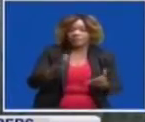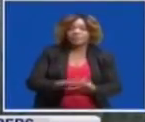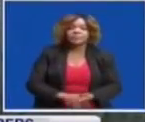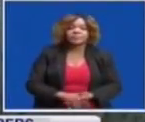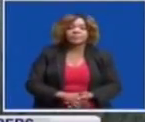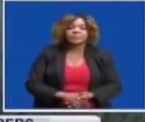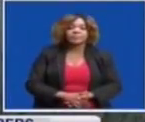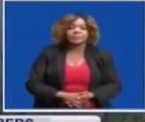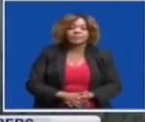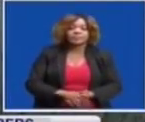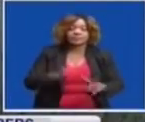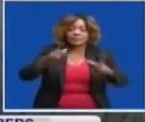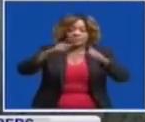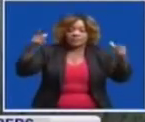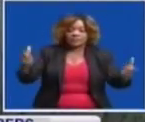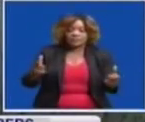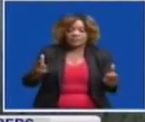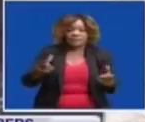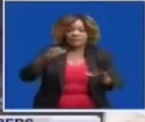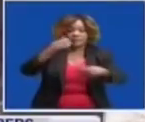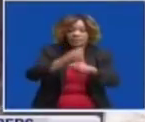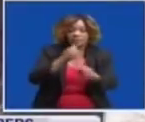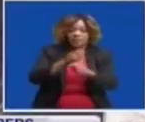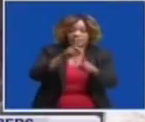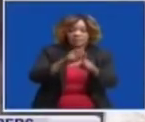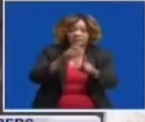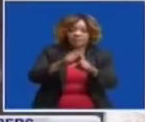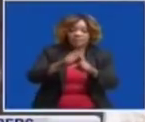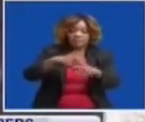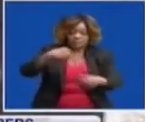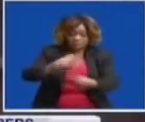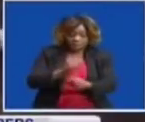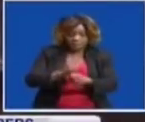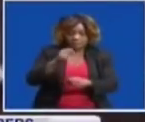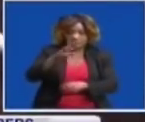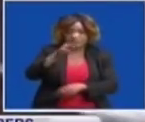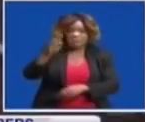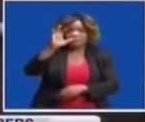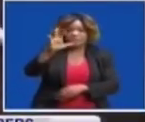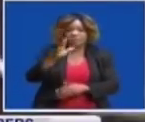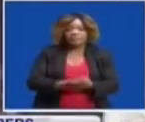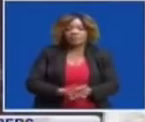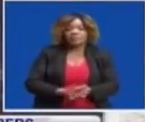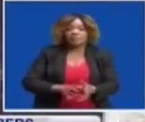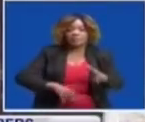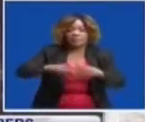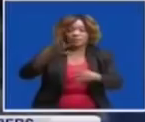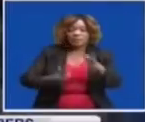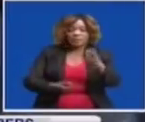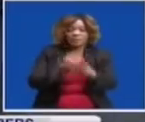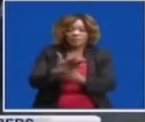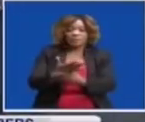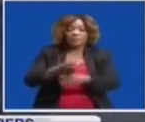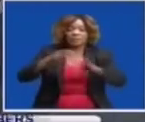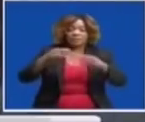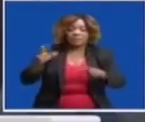Government believes that large investment in rice production and processing in Western Province would result in the outgrower system and create markets for